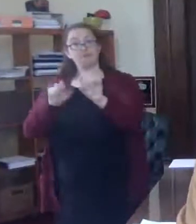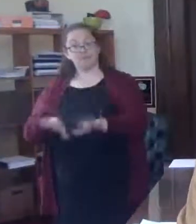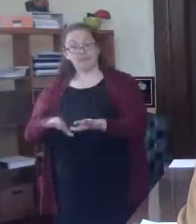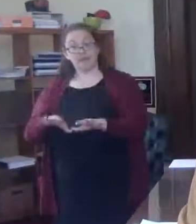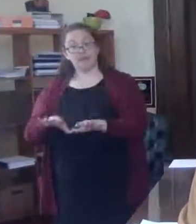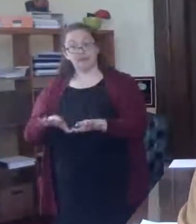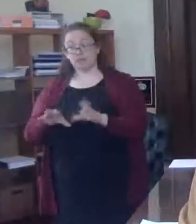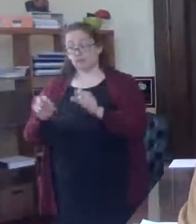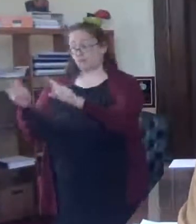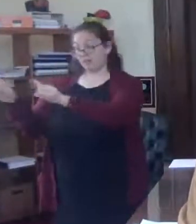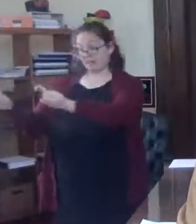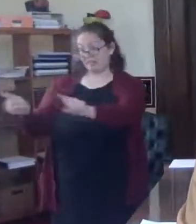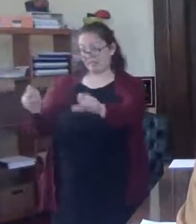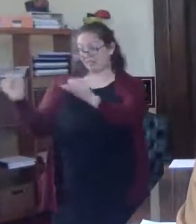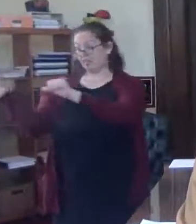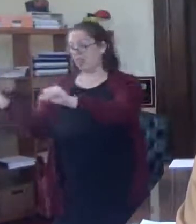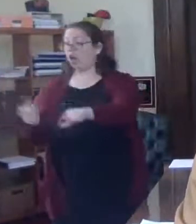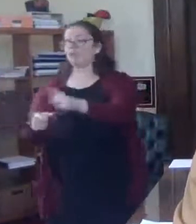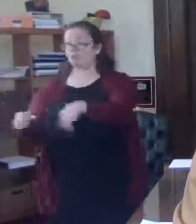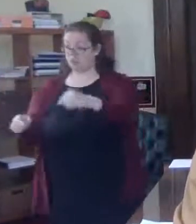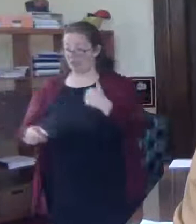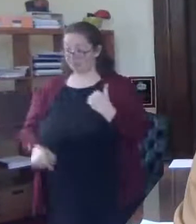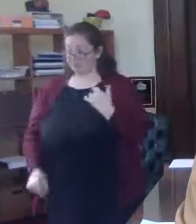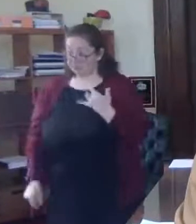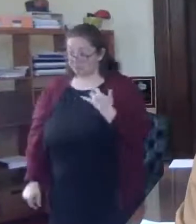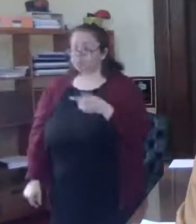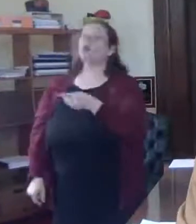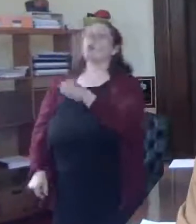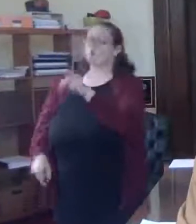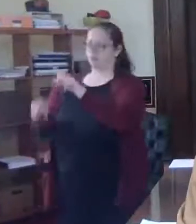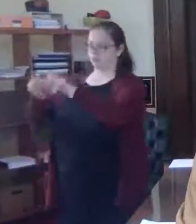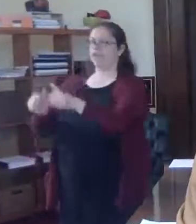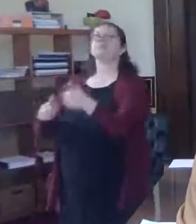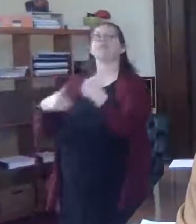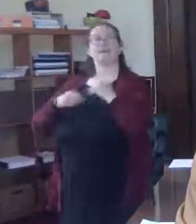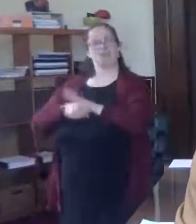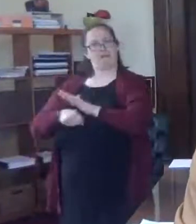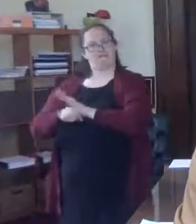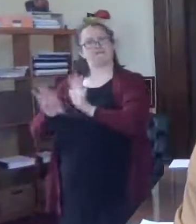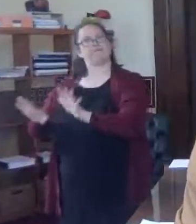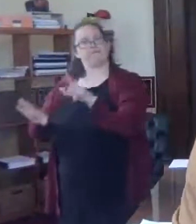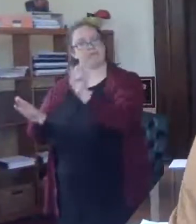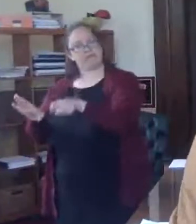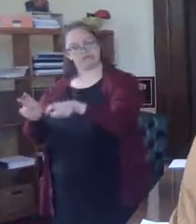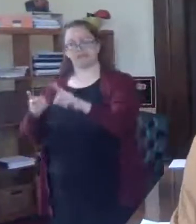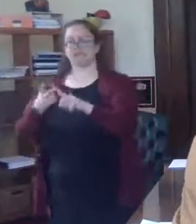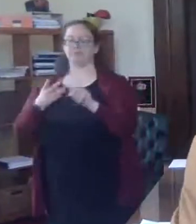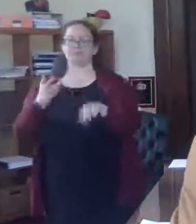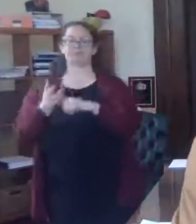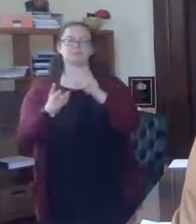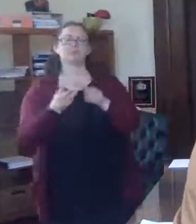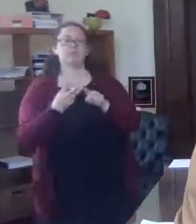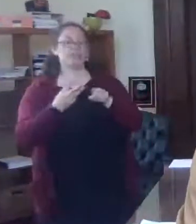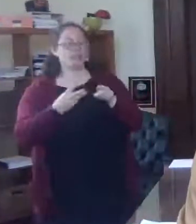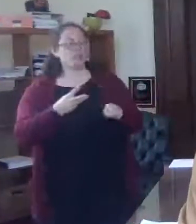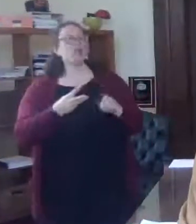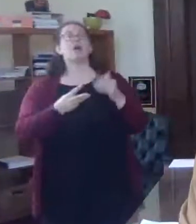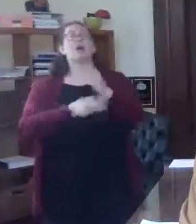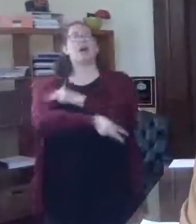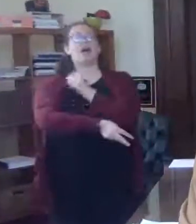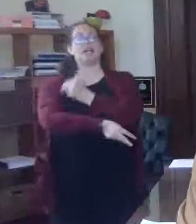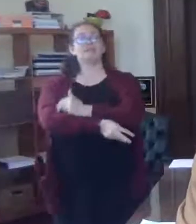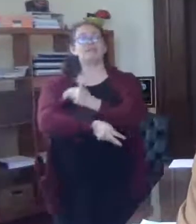who needs a test, everybody with a symptom. And then three, having enough hospital